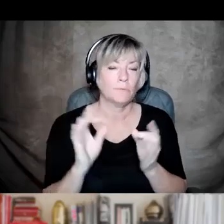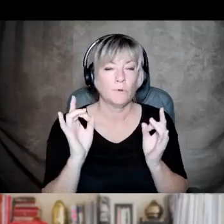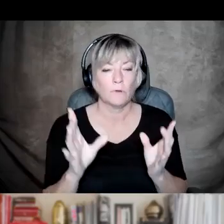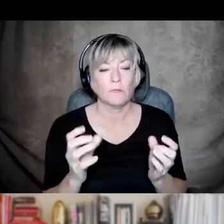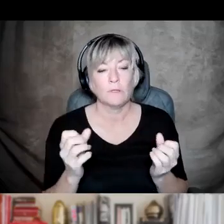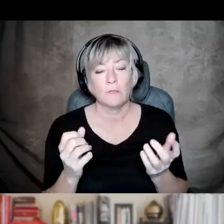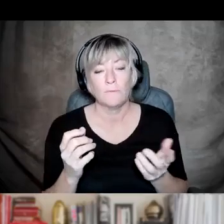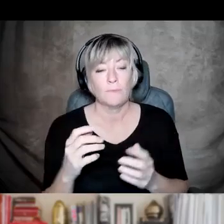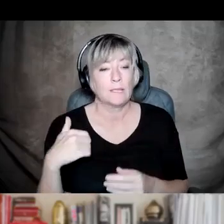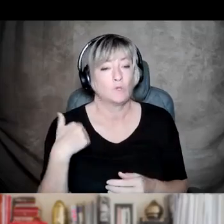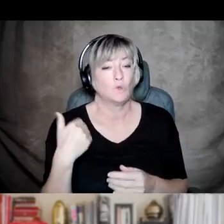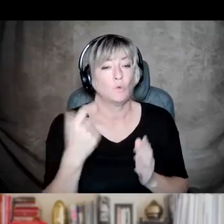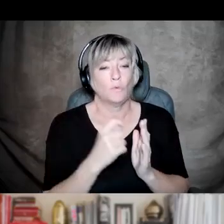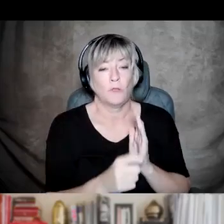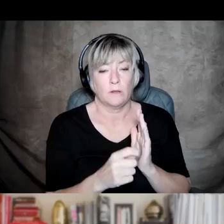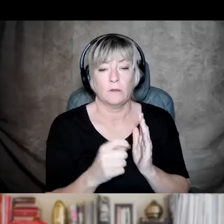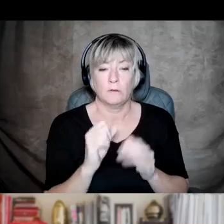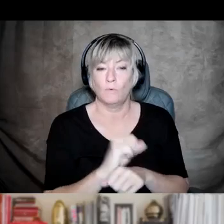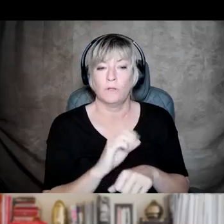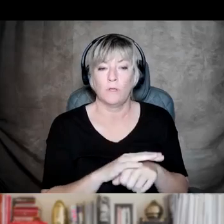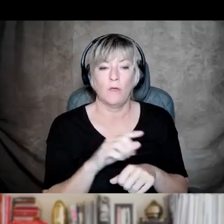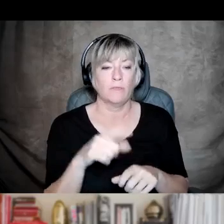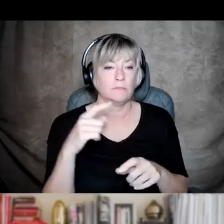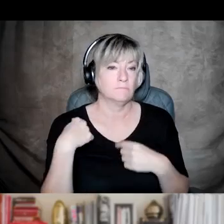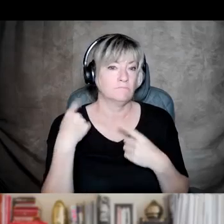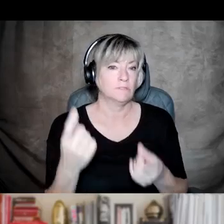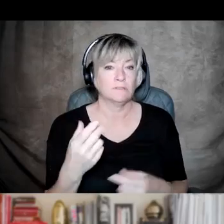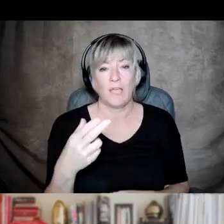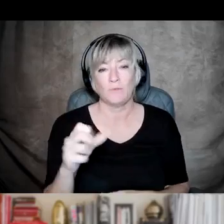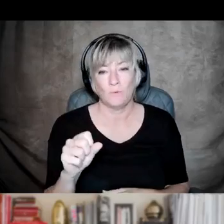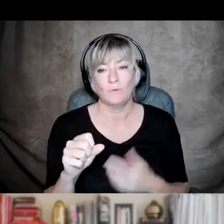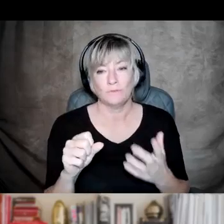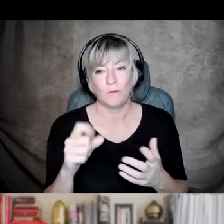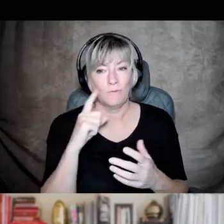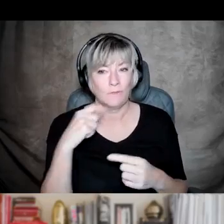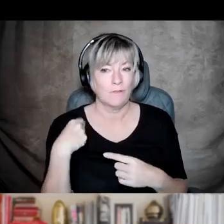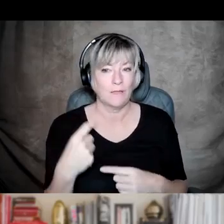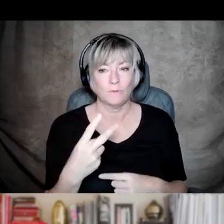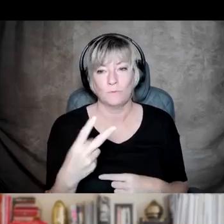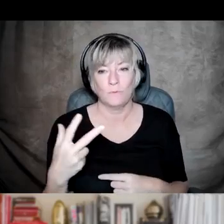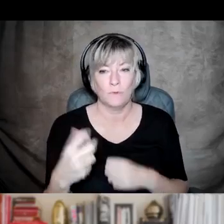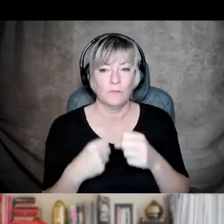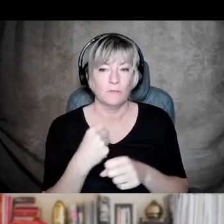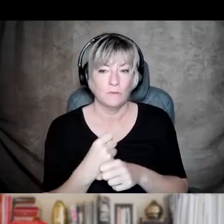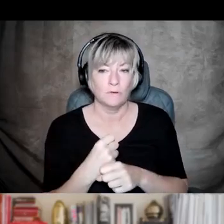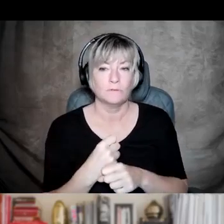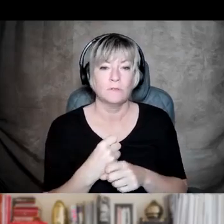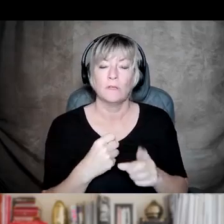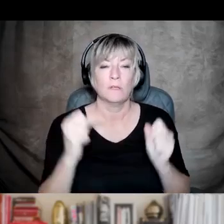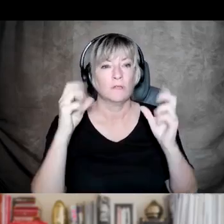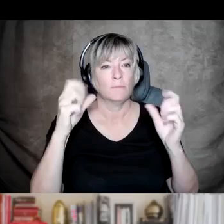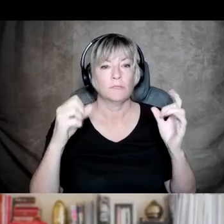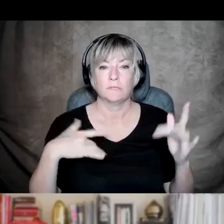it's completely youth written, and we've been working on it I've been working on it since high school, so for the last 2 to 3 years, and it's incredibly exciting to get